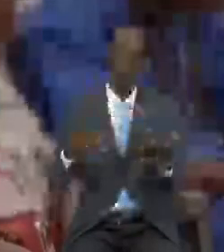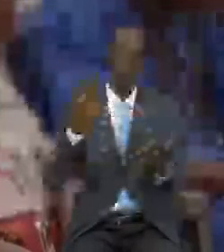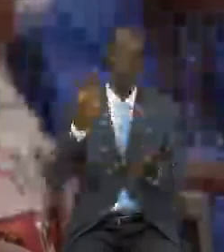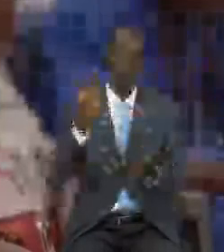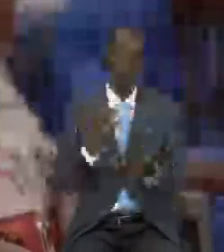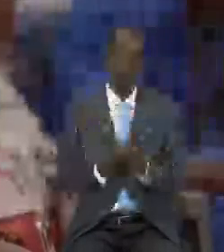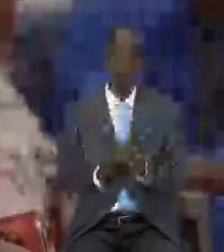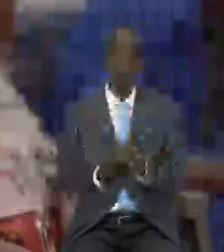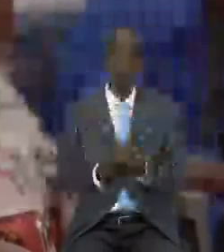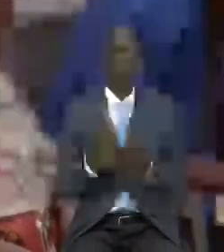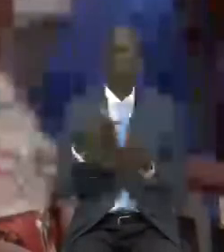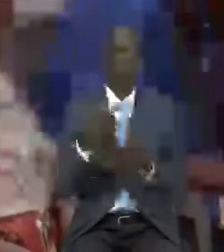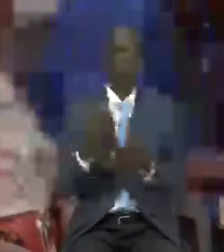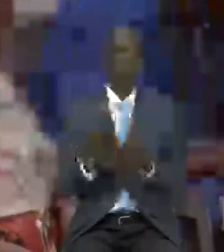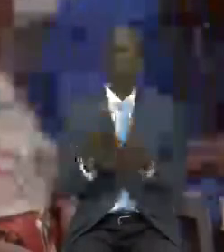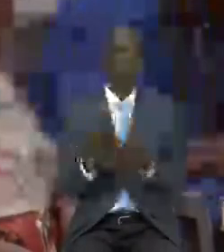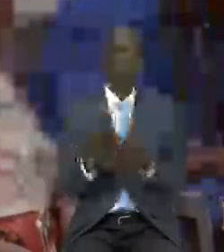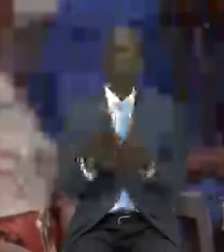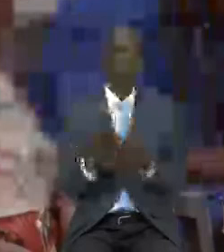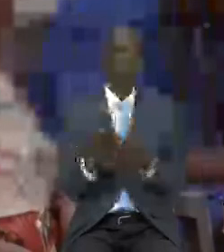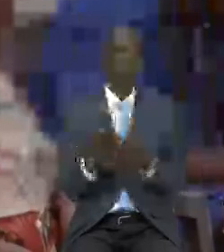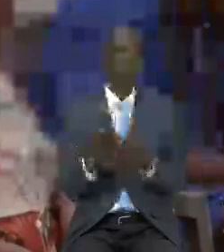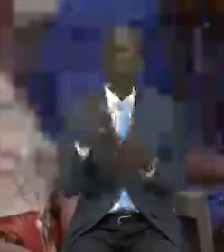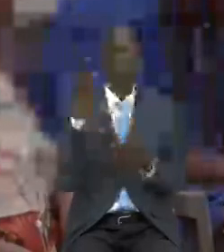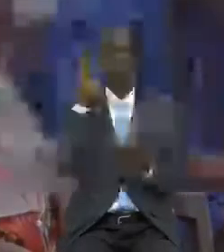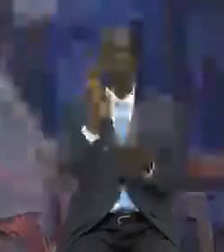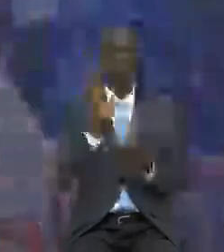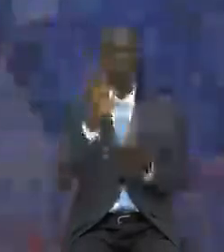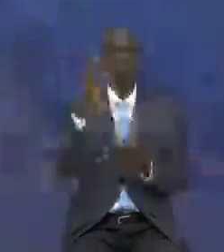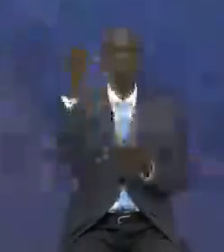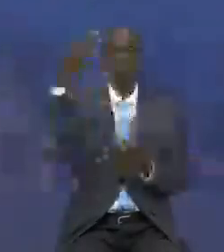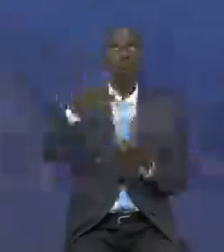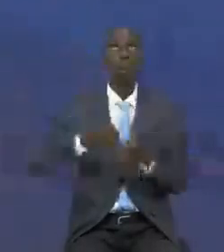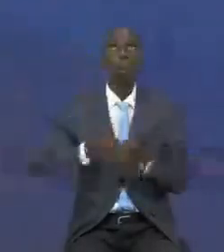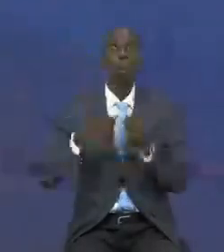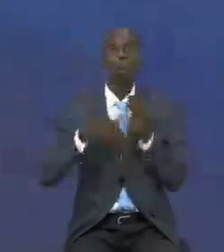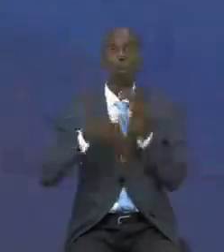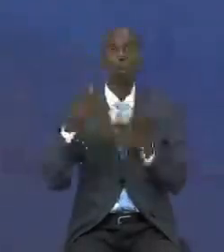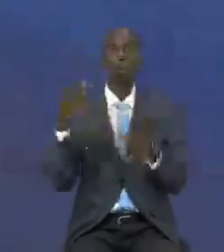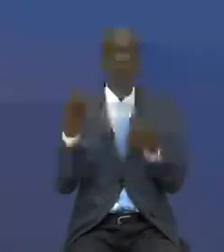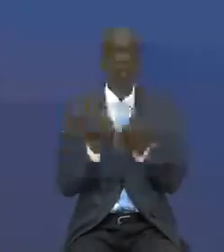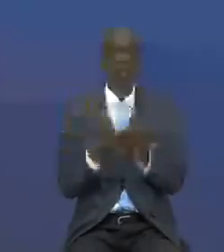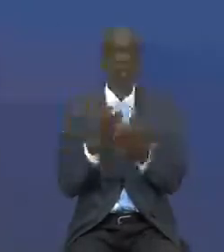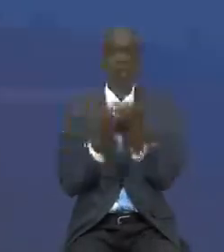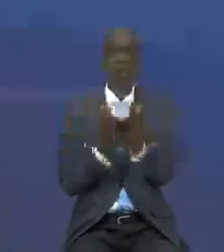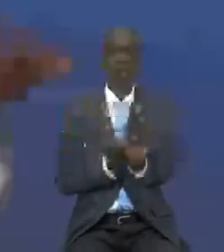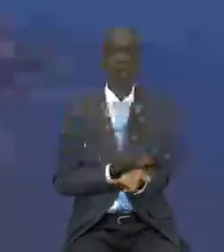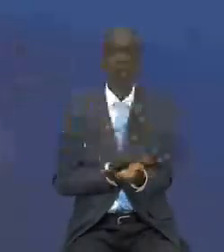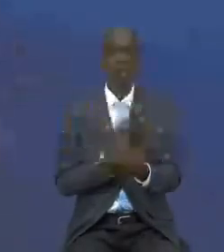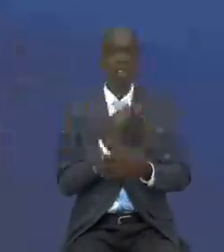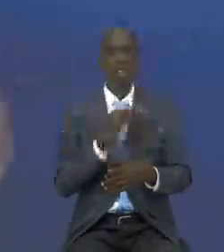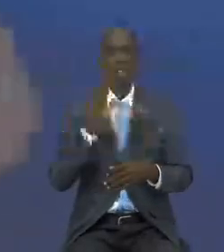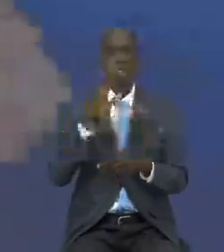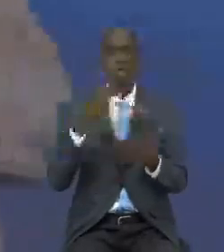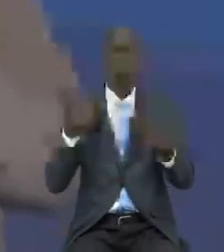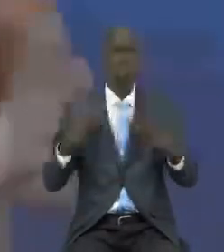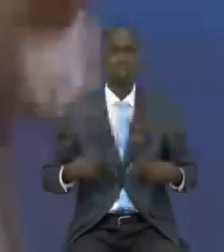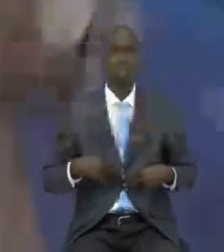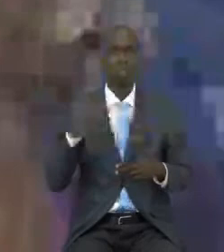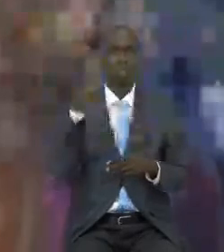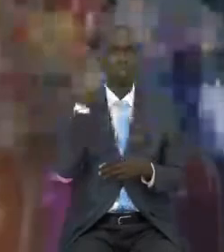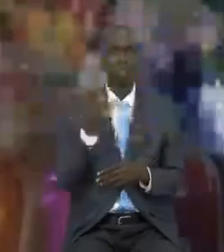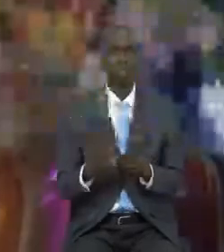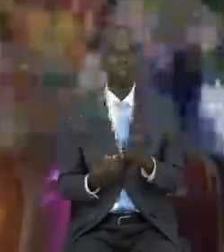8, then shall thy light break forth as the morning, and thine health shall